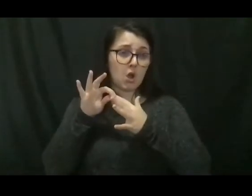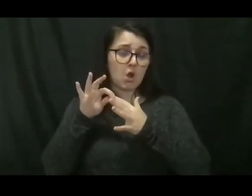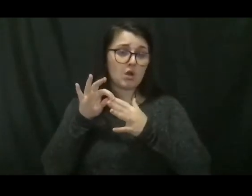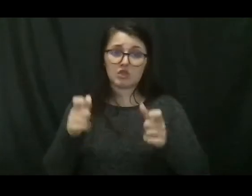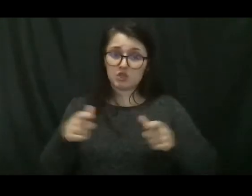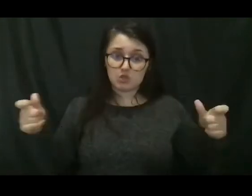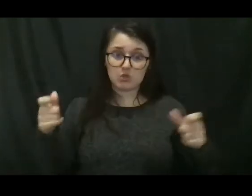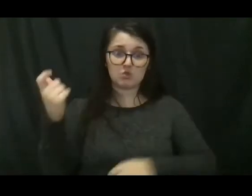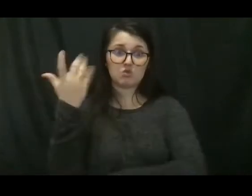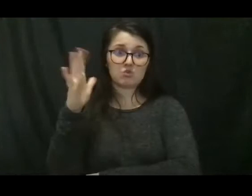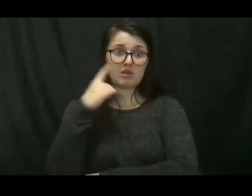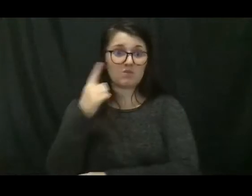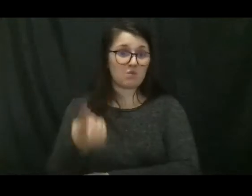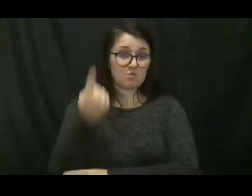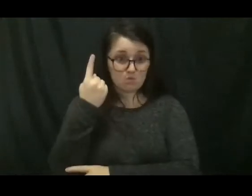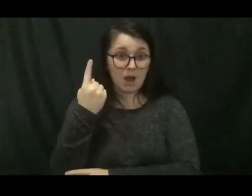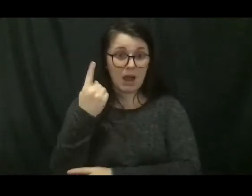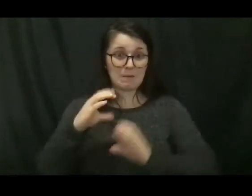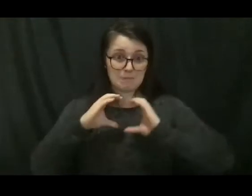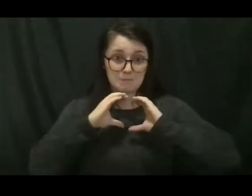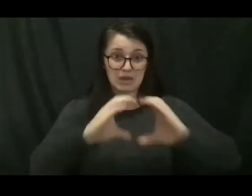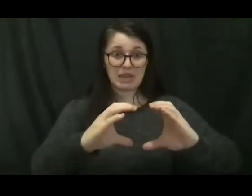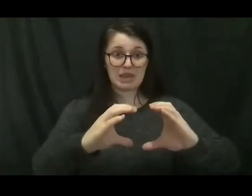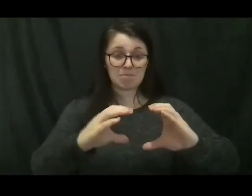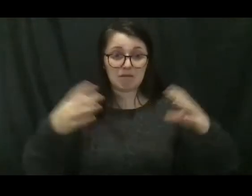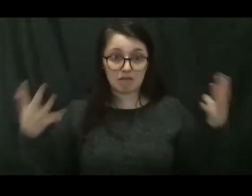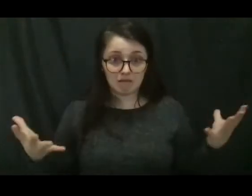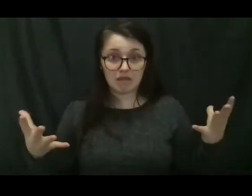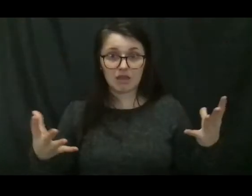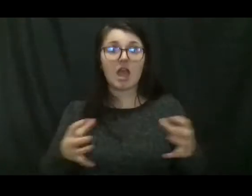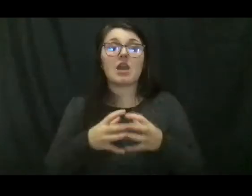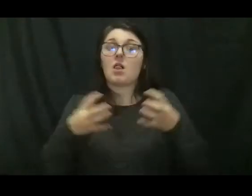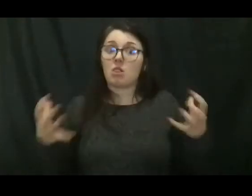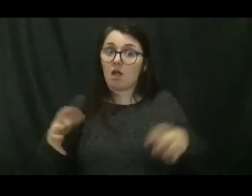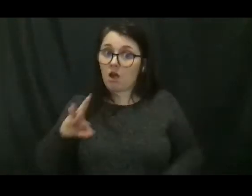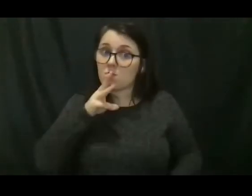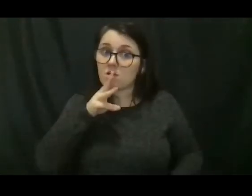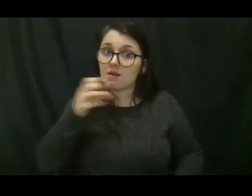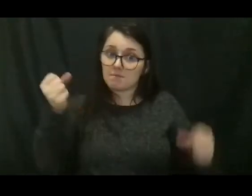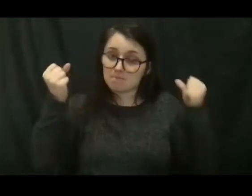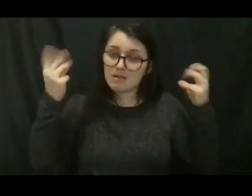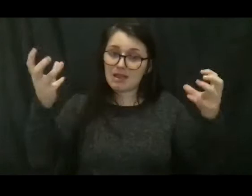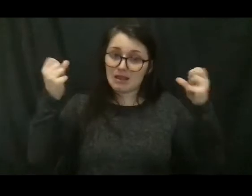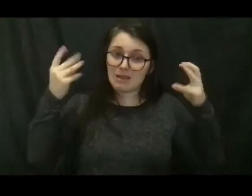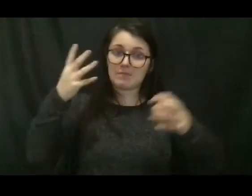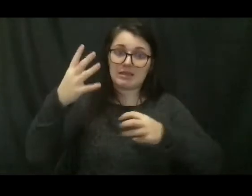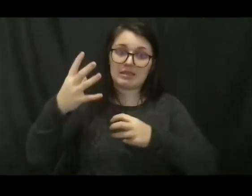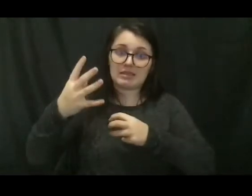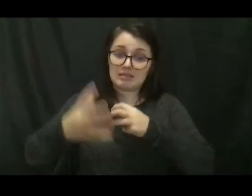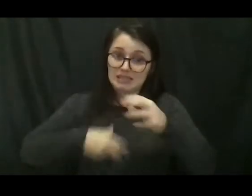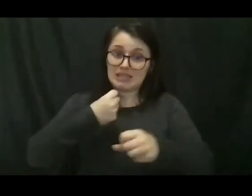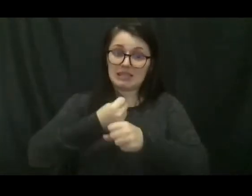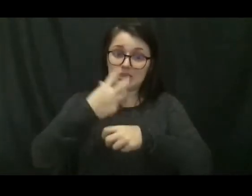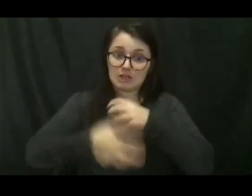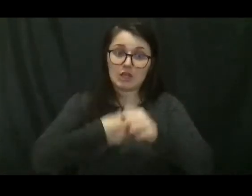for one piece of beam. So, and it took a whole lot of water over many decades